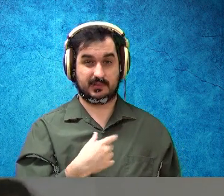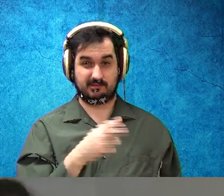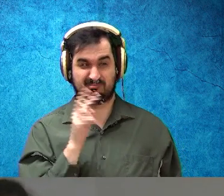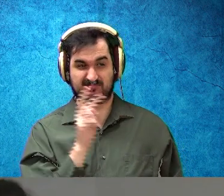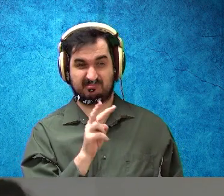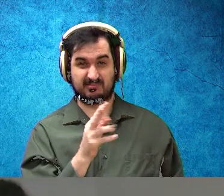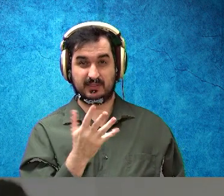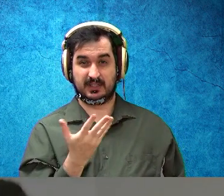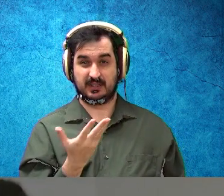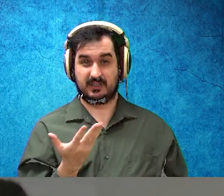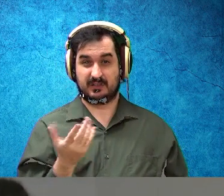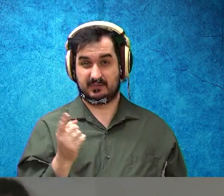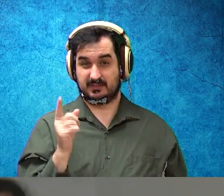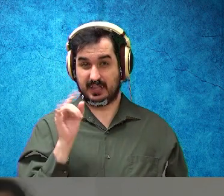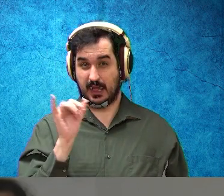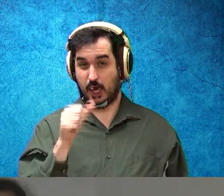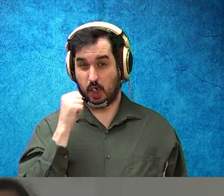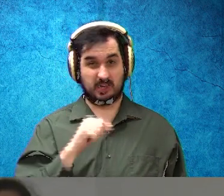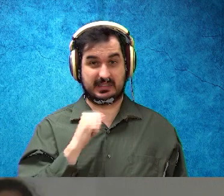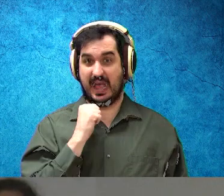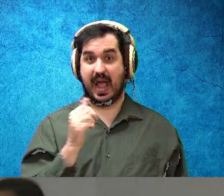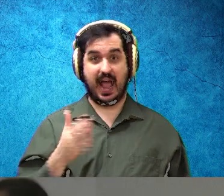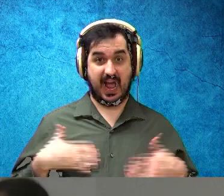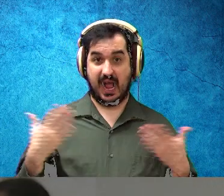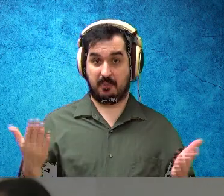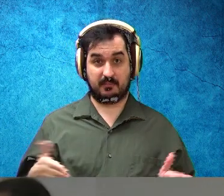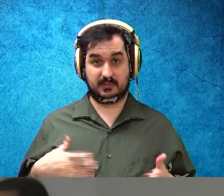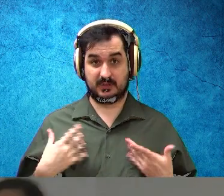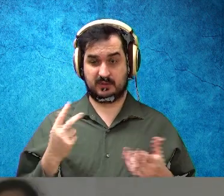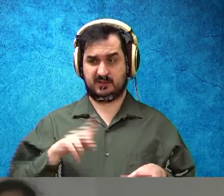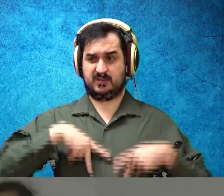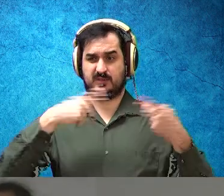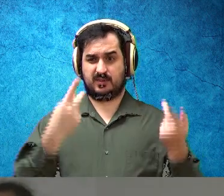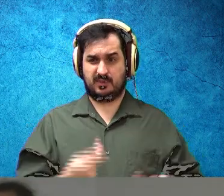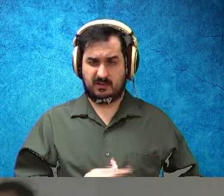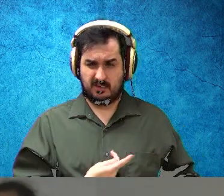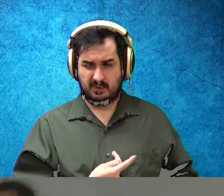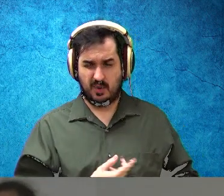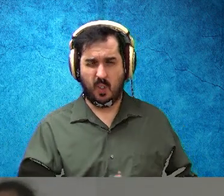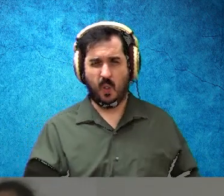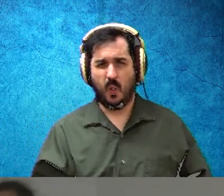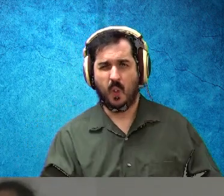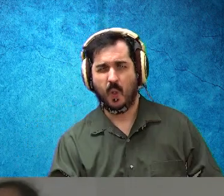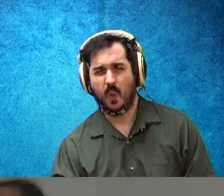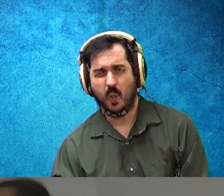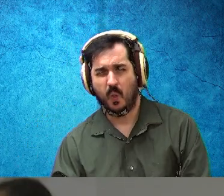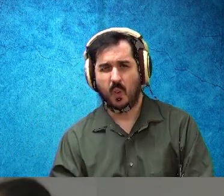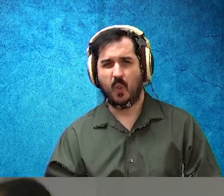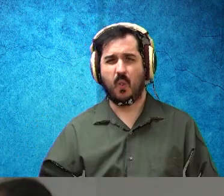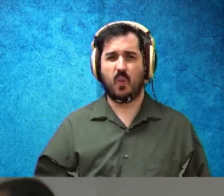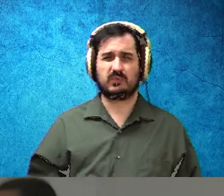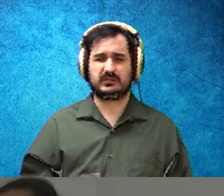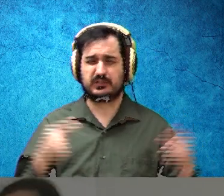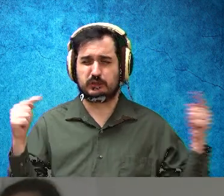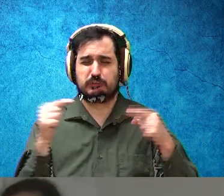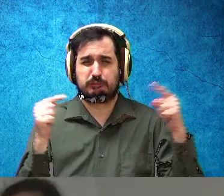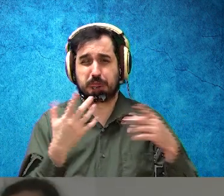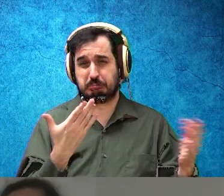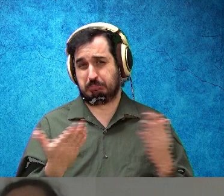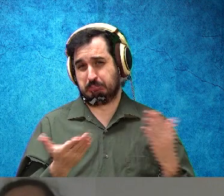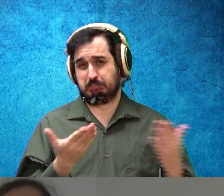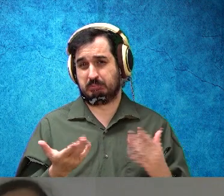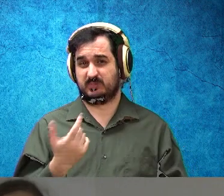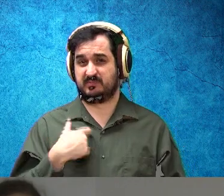me like she's not happy. She's upset. She's holding her knee. So I could